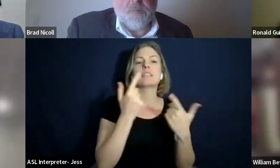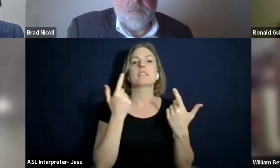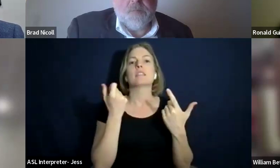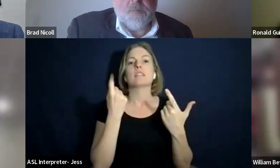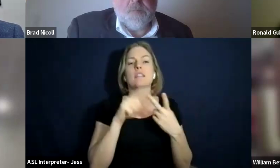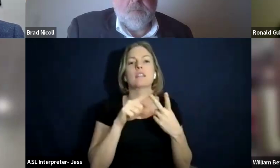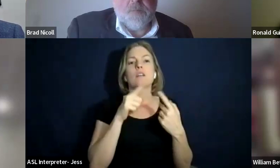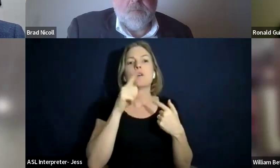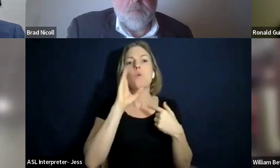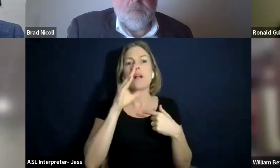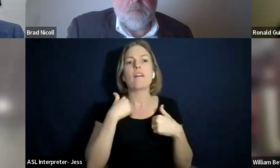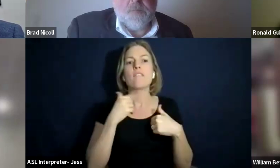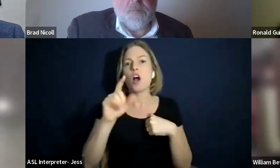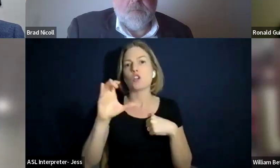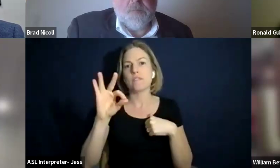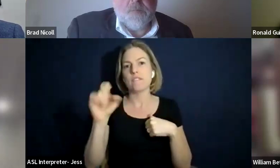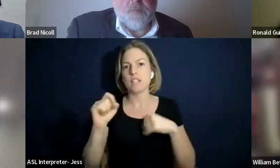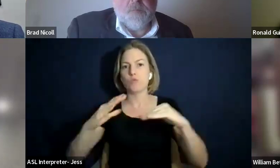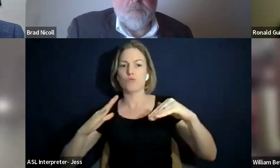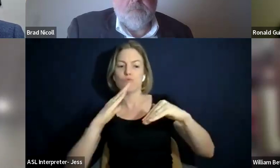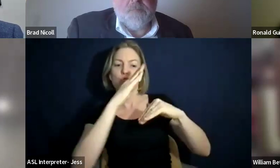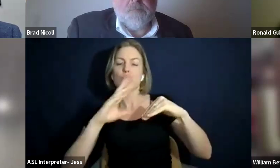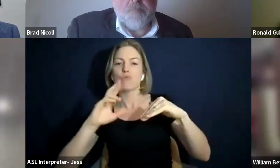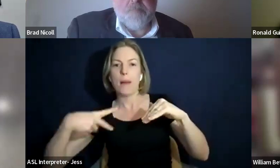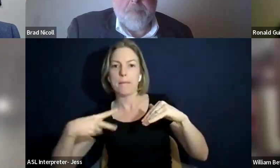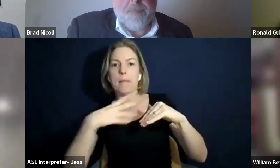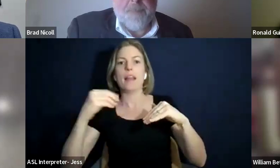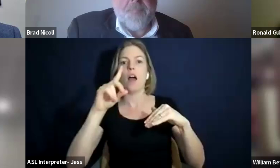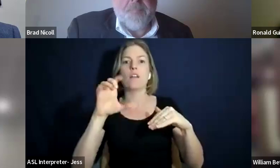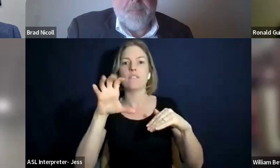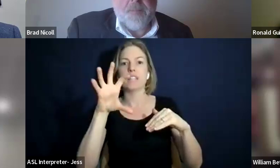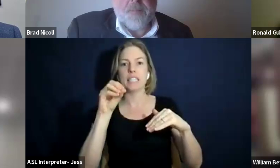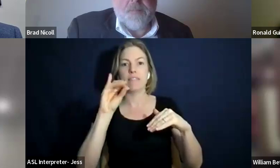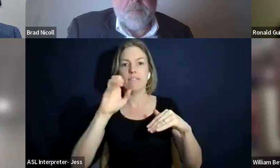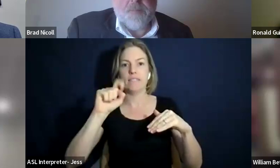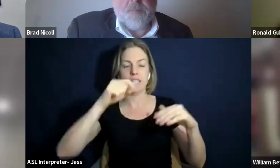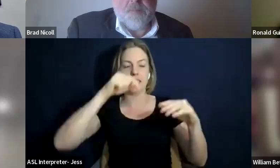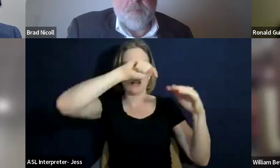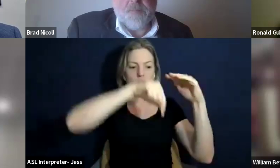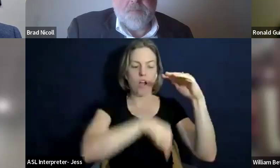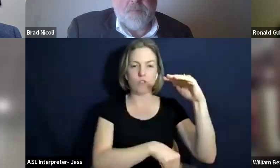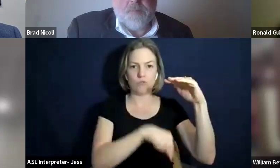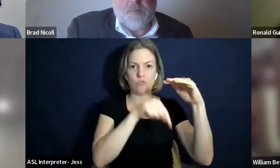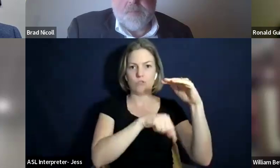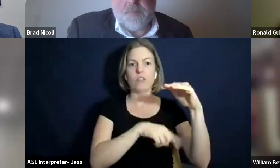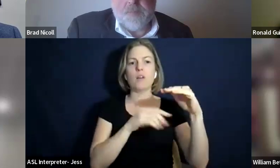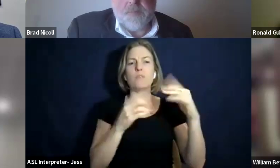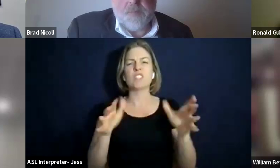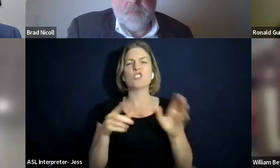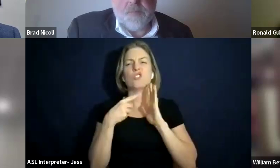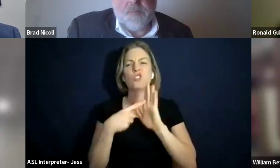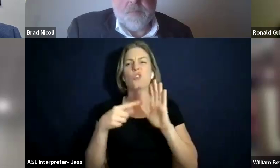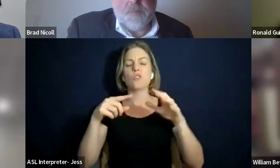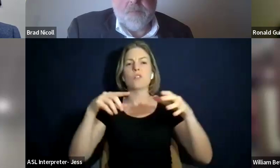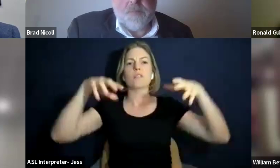about 100-foot ramp section and then 150 feet underground, and then we showed on kind of the aerial image in the beginning, there's a